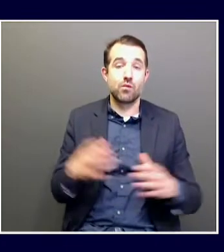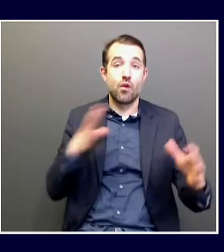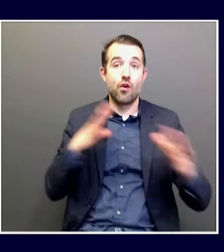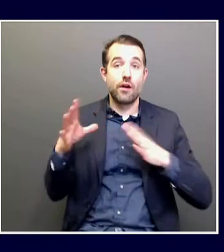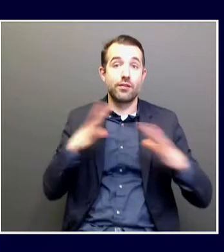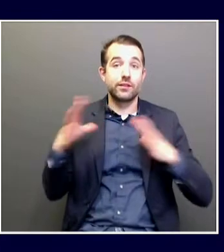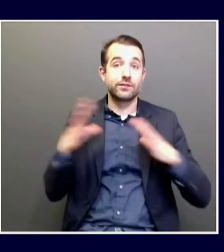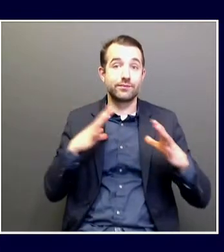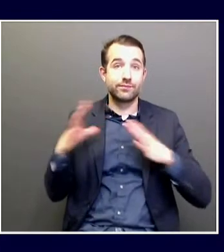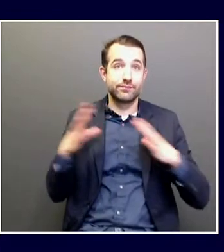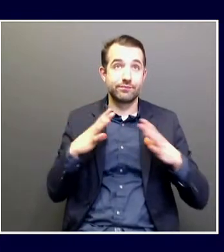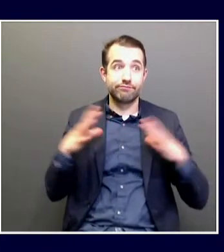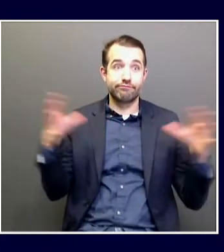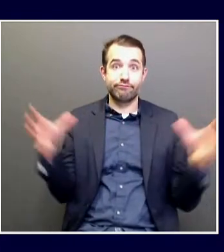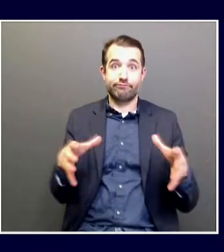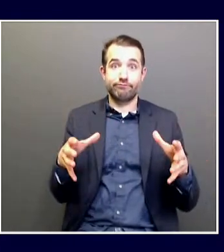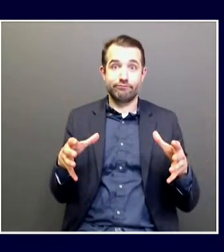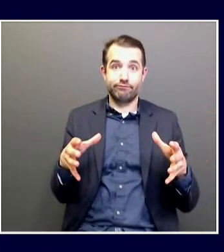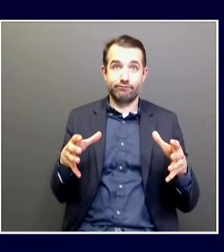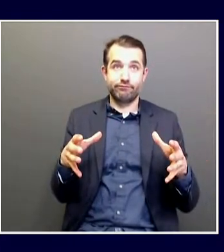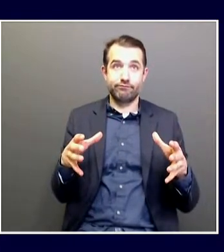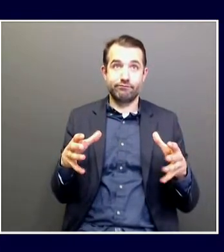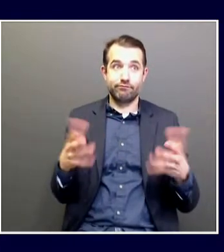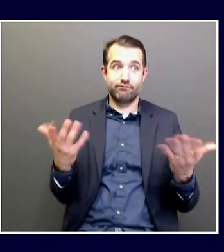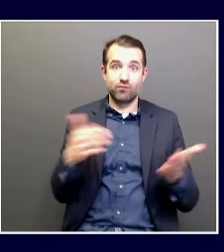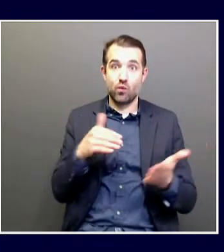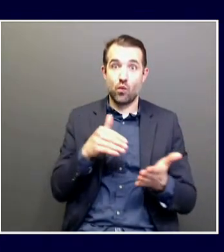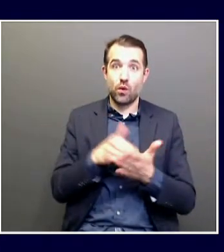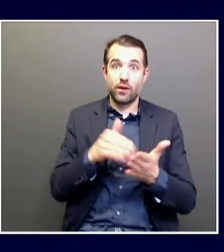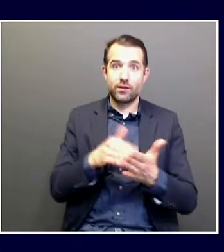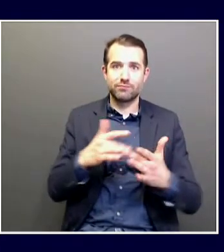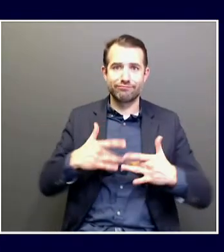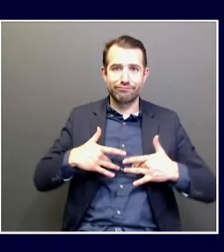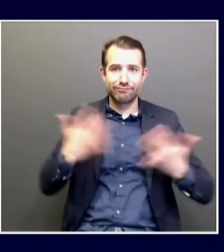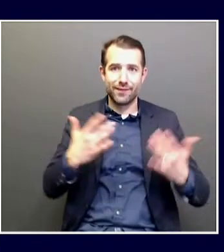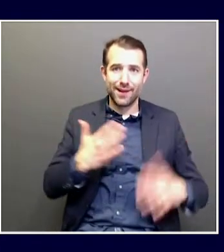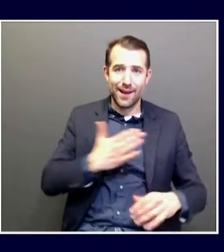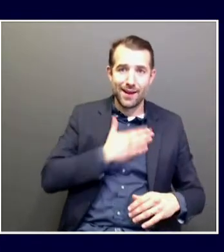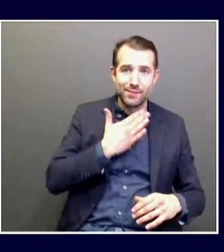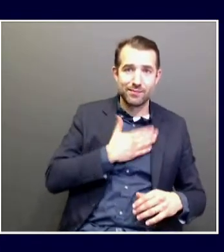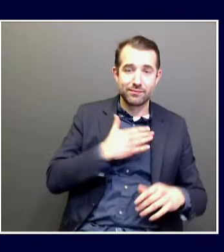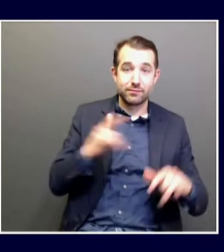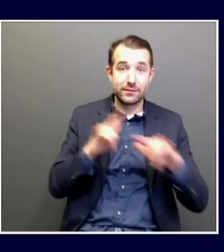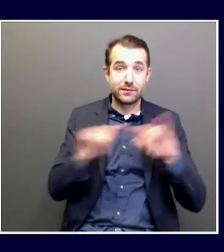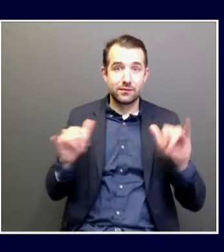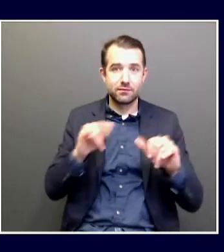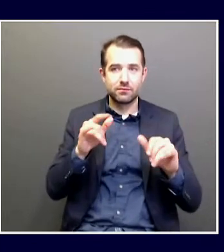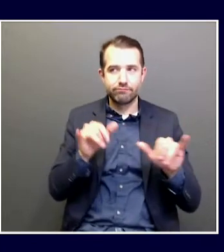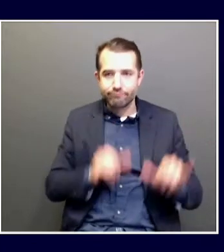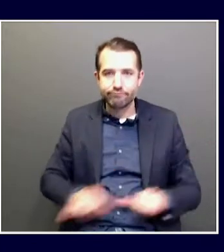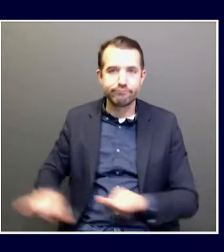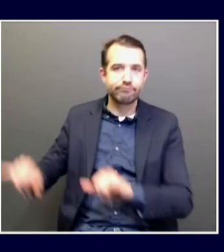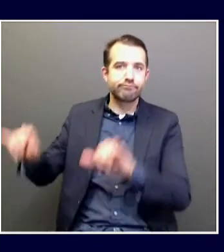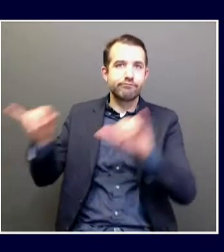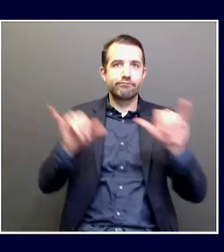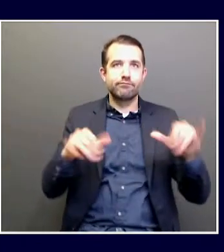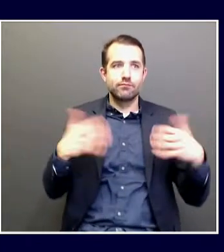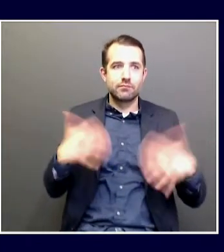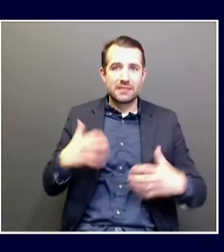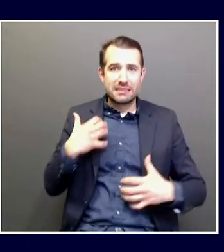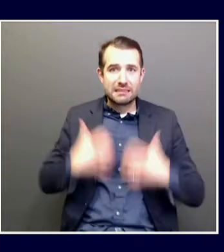joy, it's also normal to feel mixed emotions and increased anxiety, especially with this seemingly never-ending